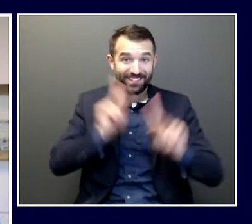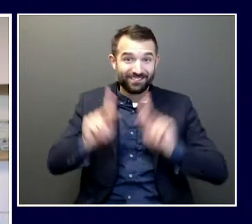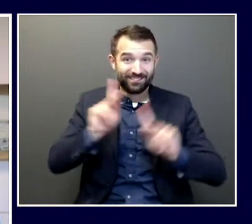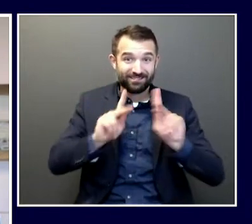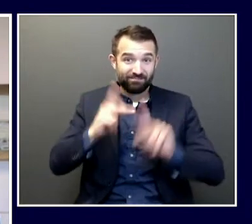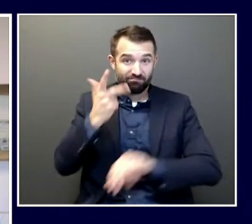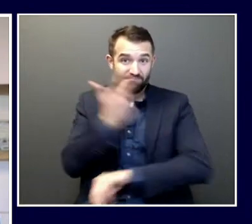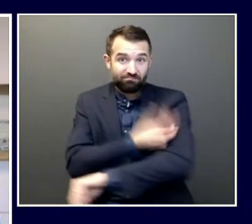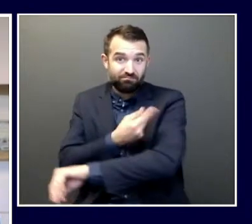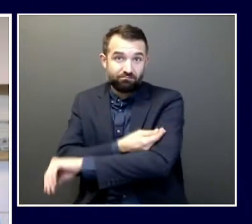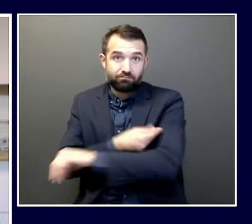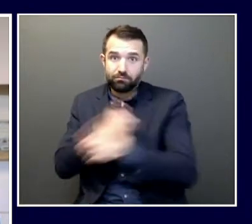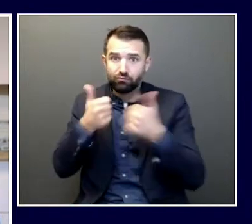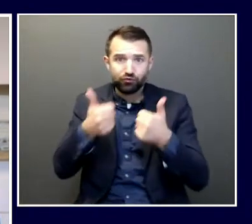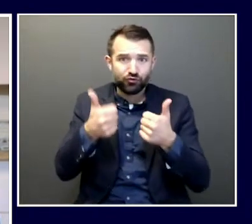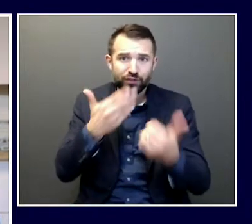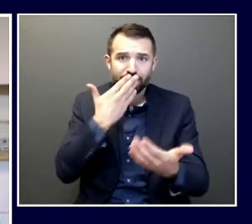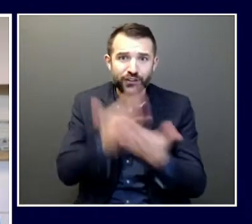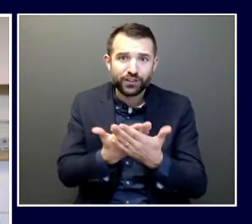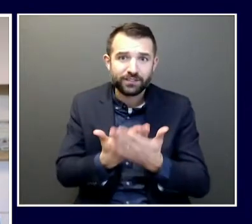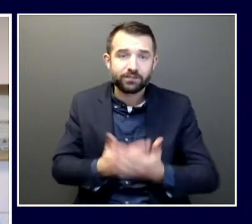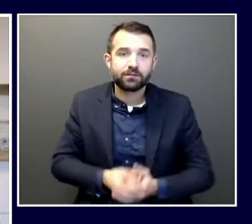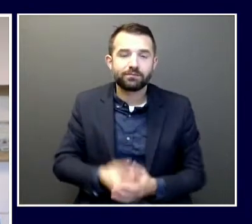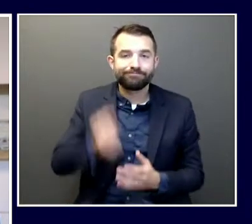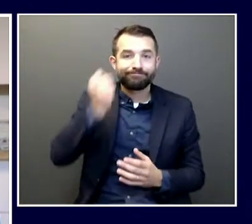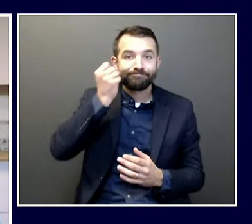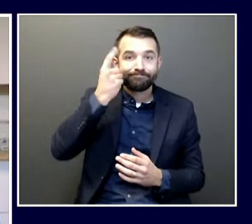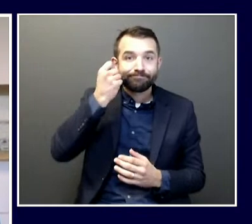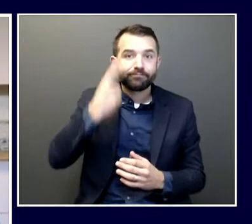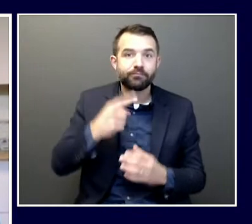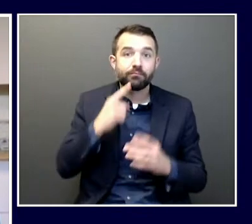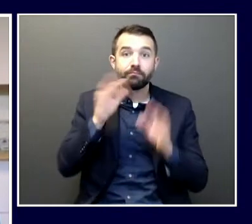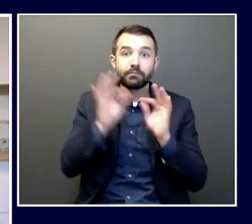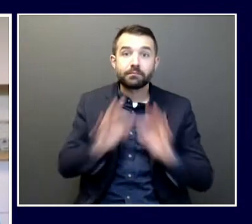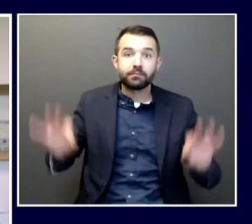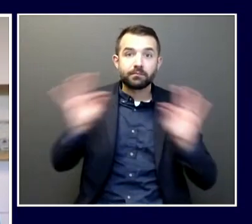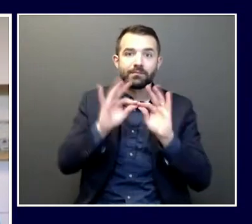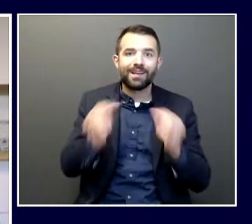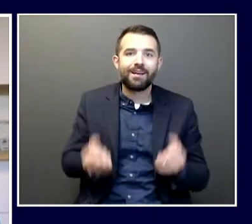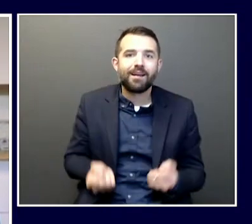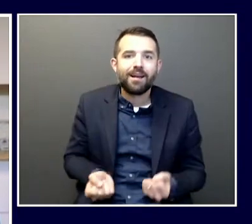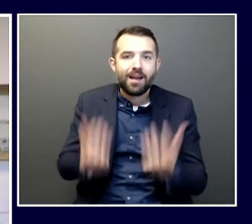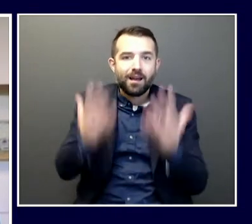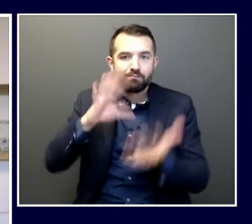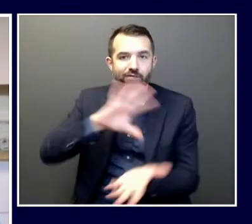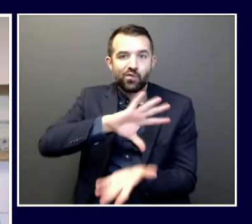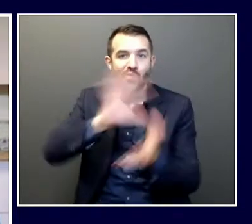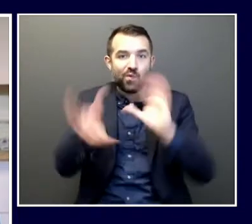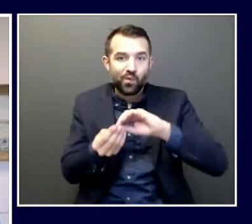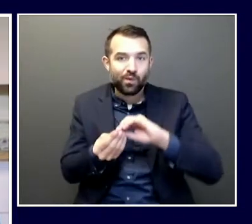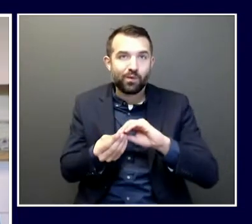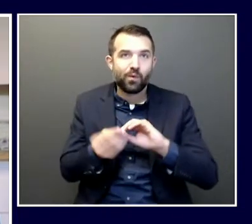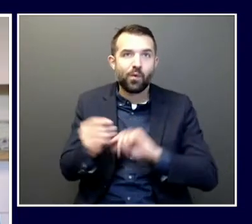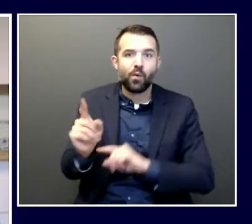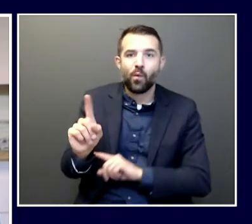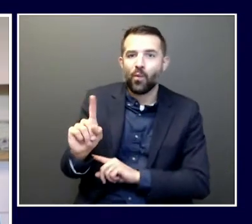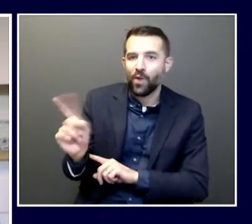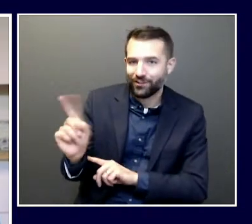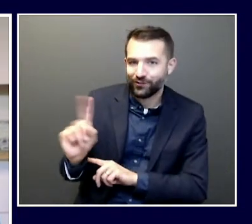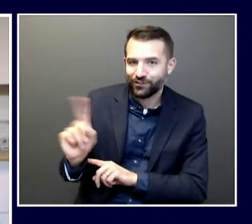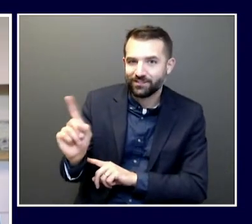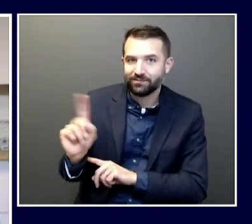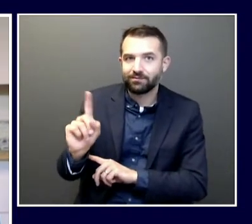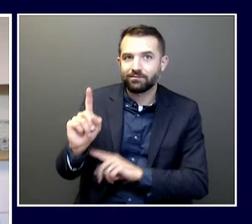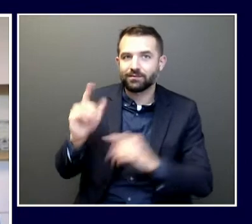what matters is simply not the overall percentage of the state that's vaccinated, it's where those folks